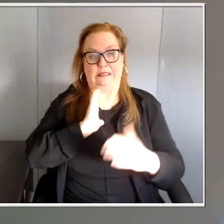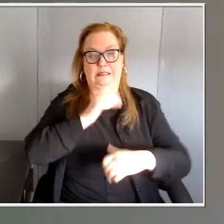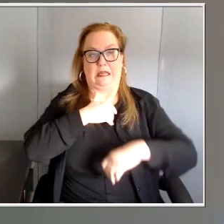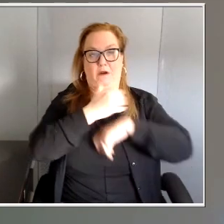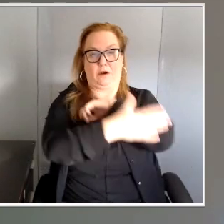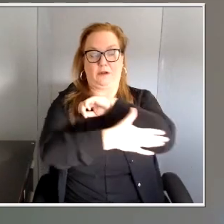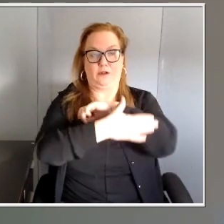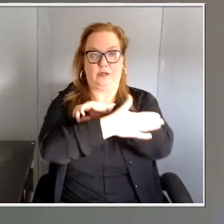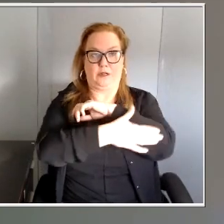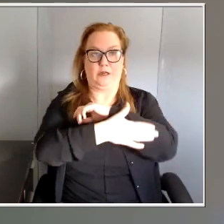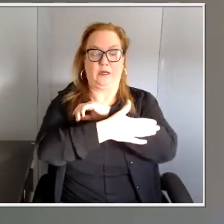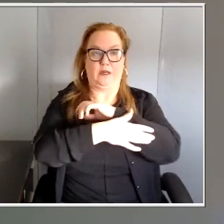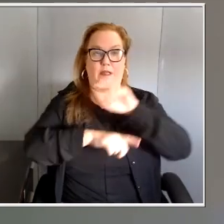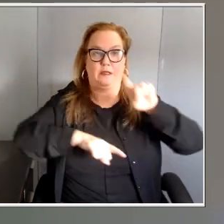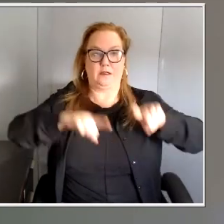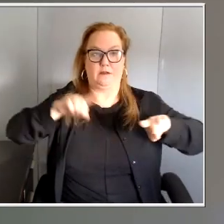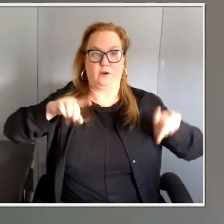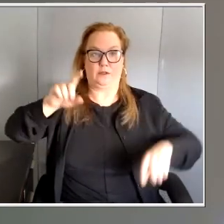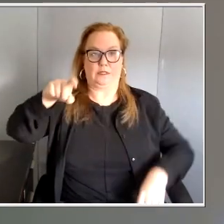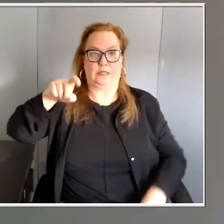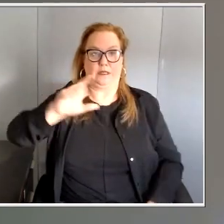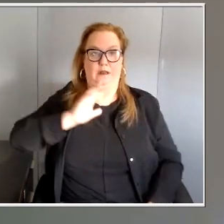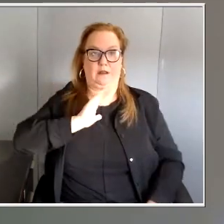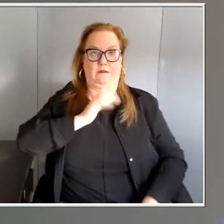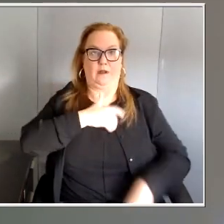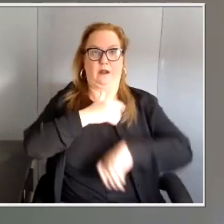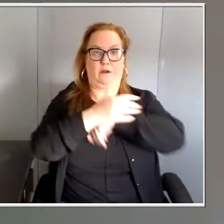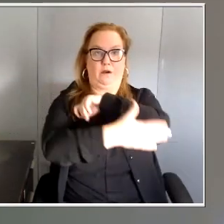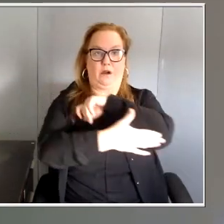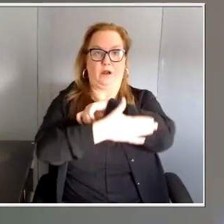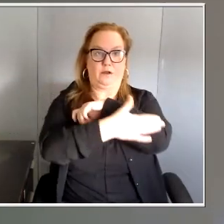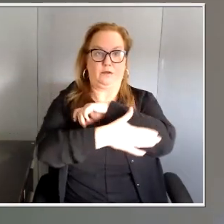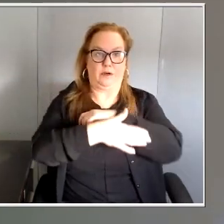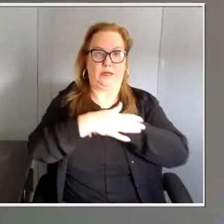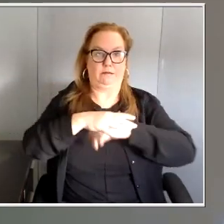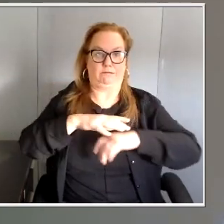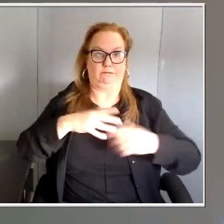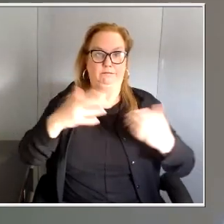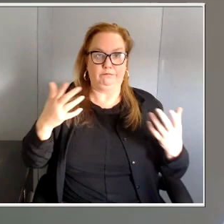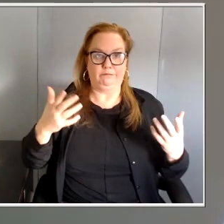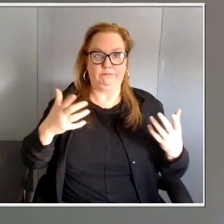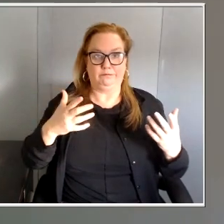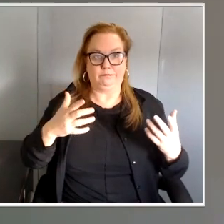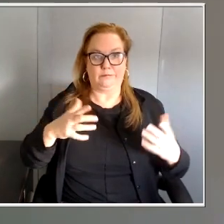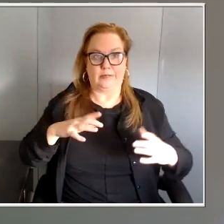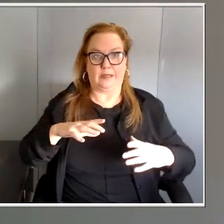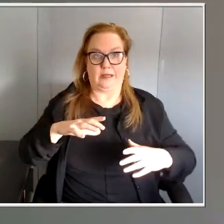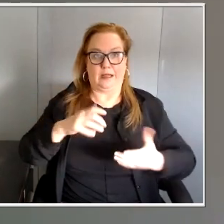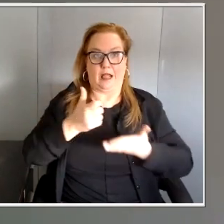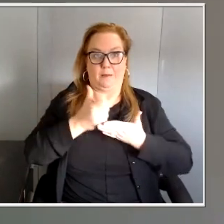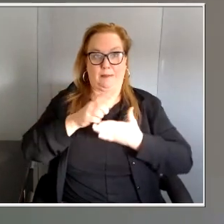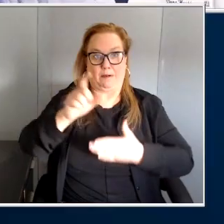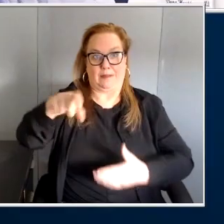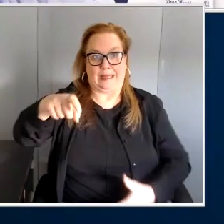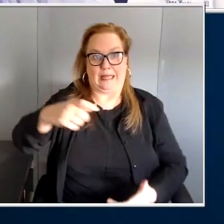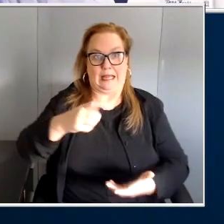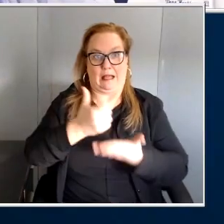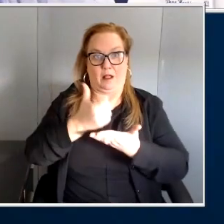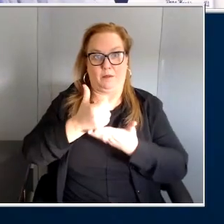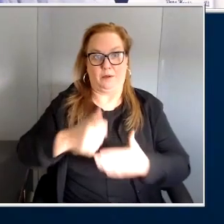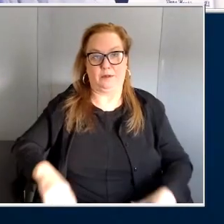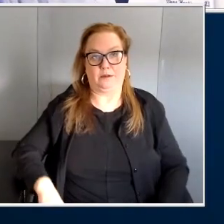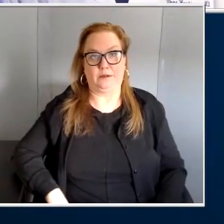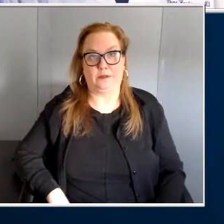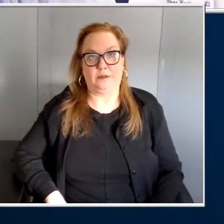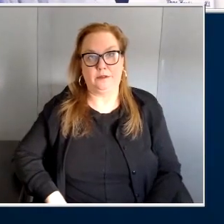the increasingly diverse needs of our country and meeting people where they are. Yeah, I think that's really true, and